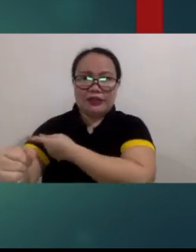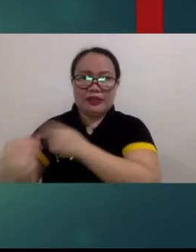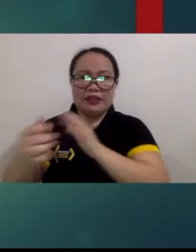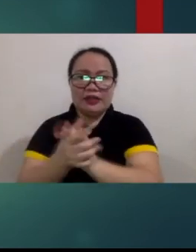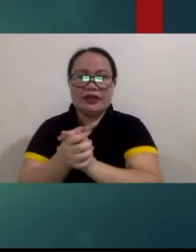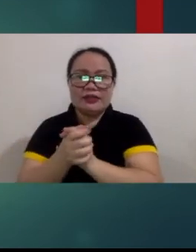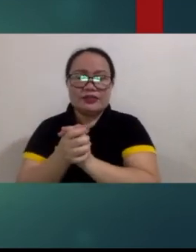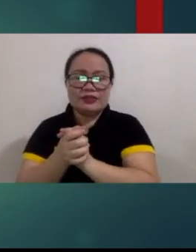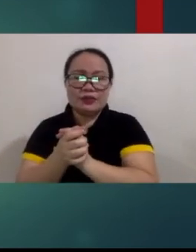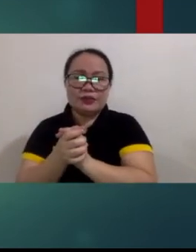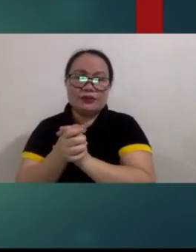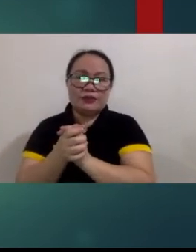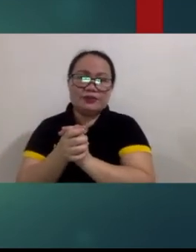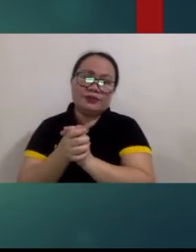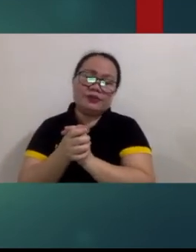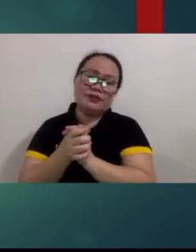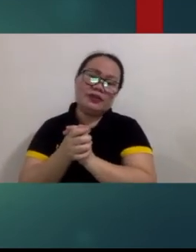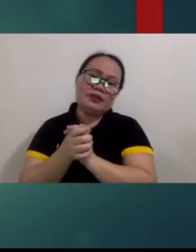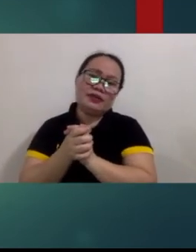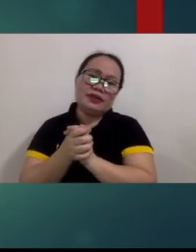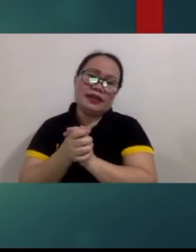power. So